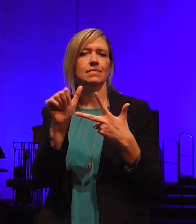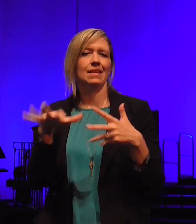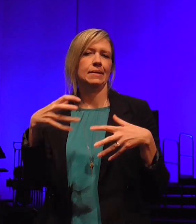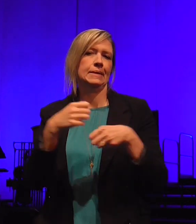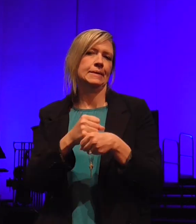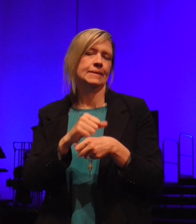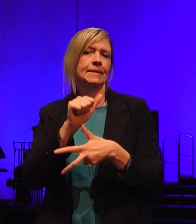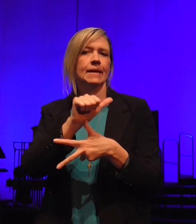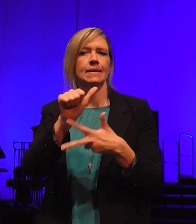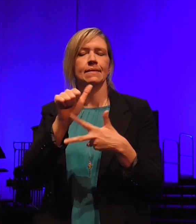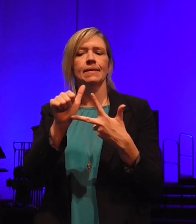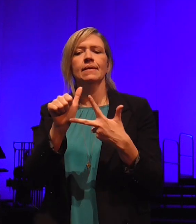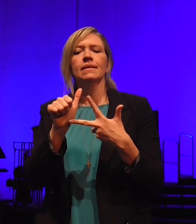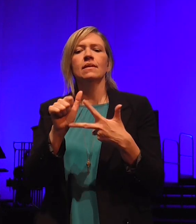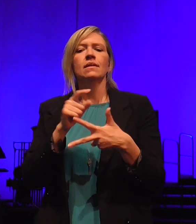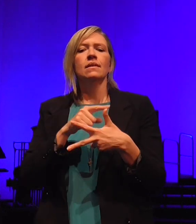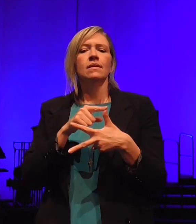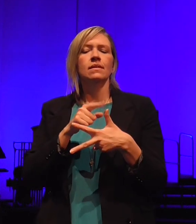acronym, AAA.